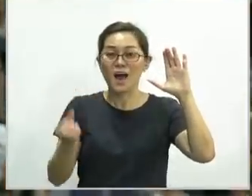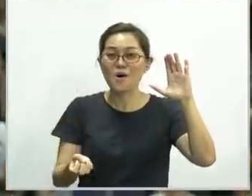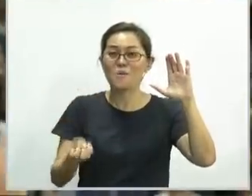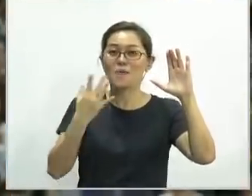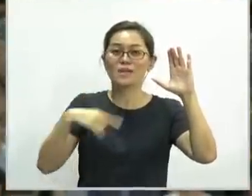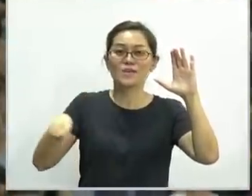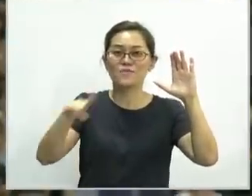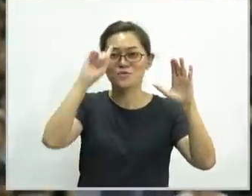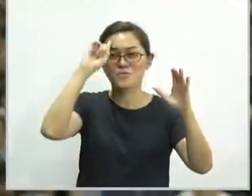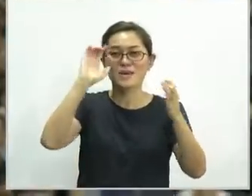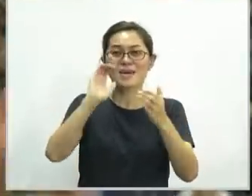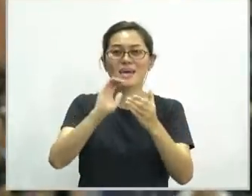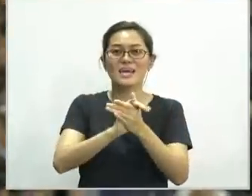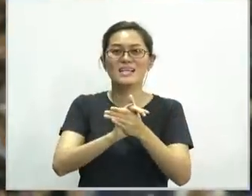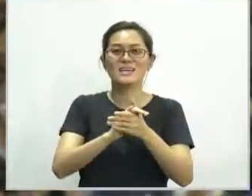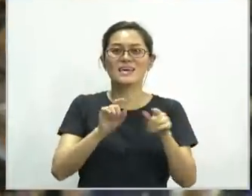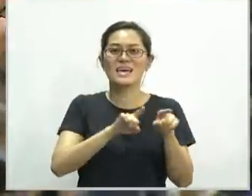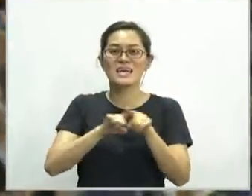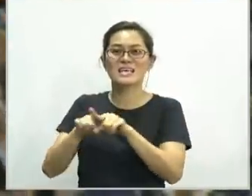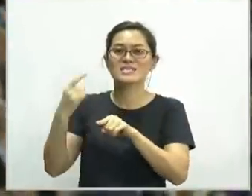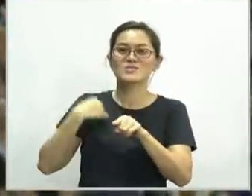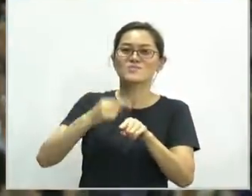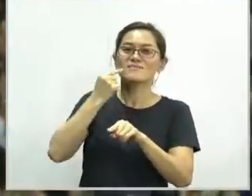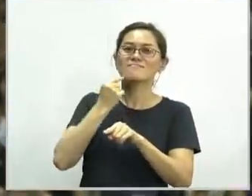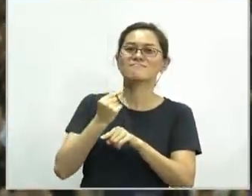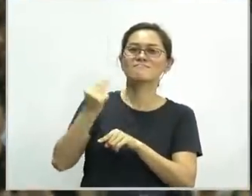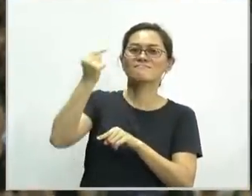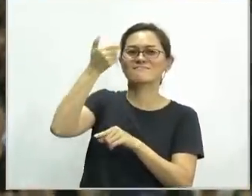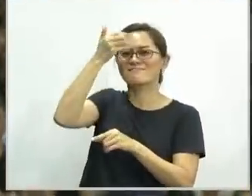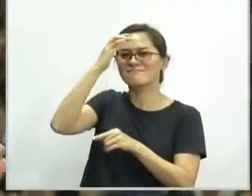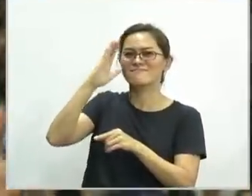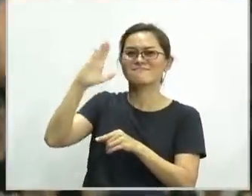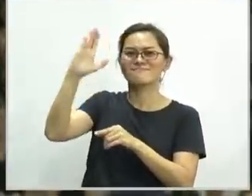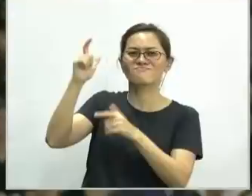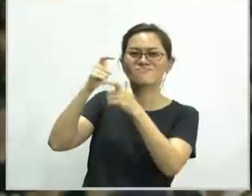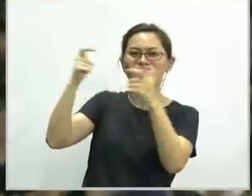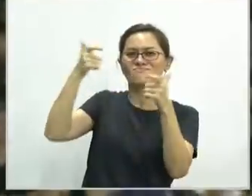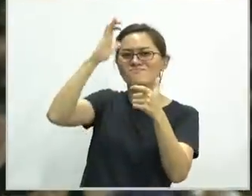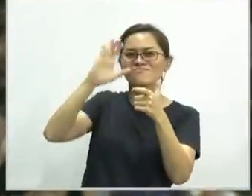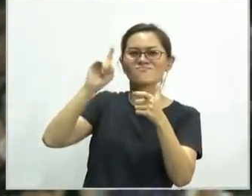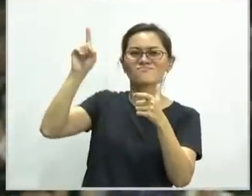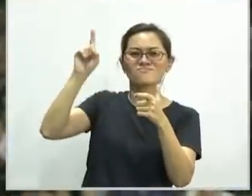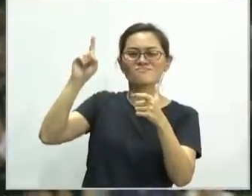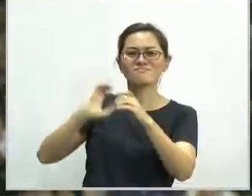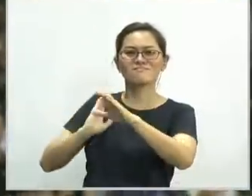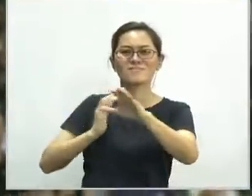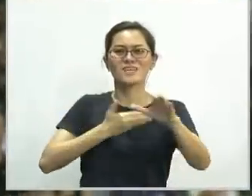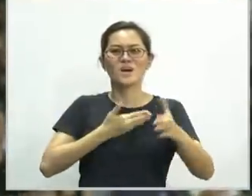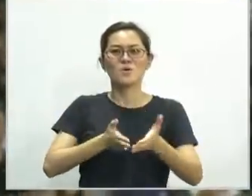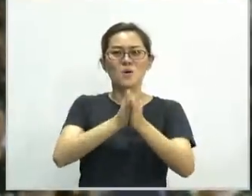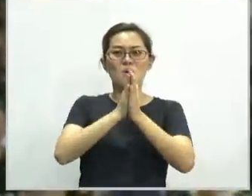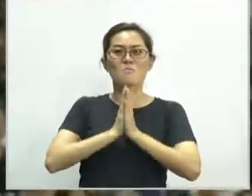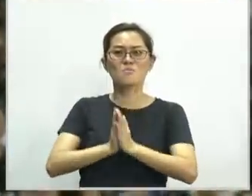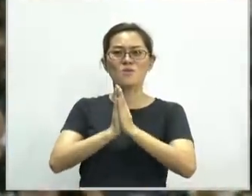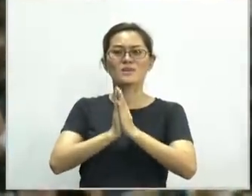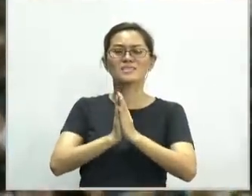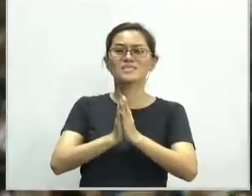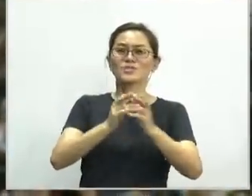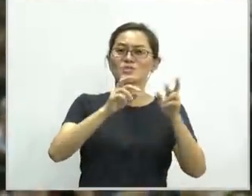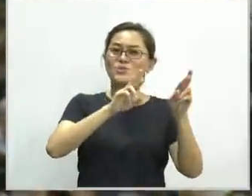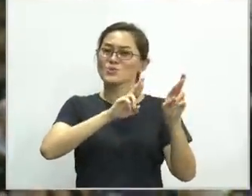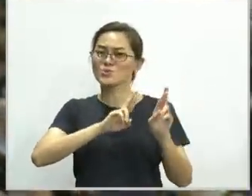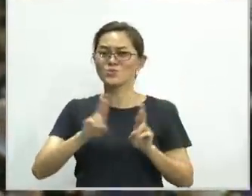you believe that as we cried out before this supreme God, that our prayers are already in motion to